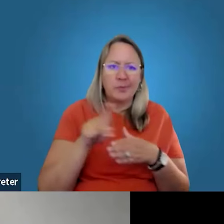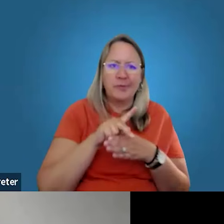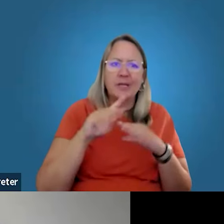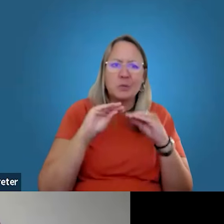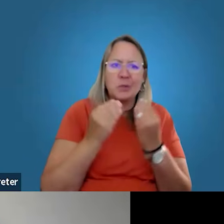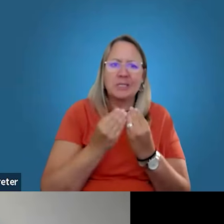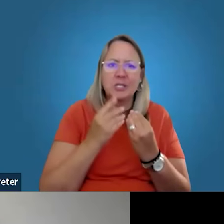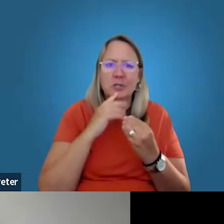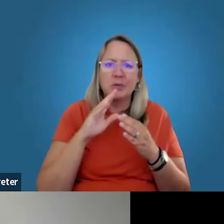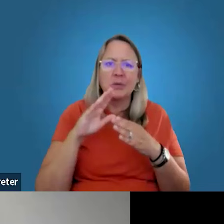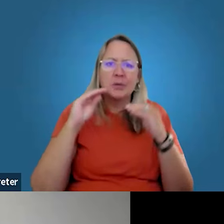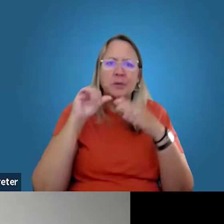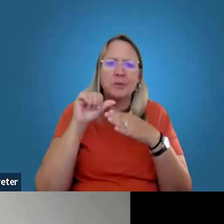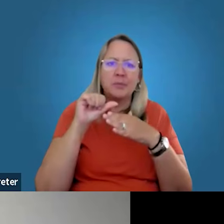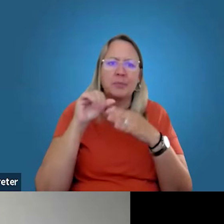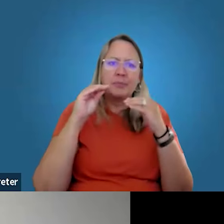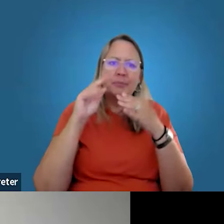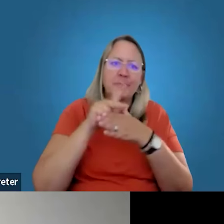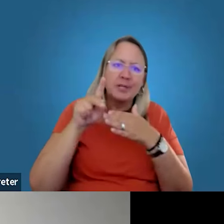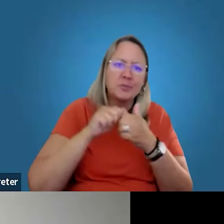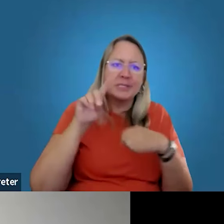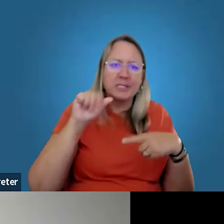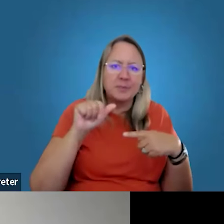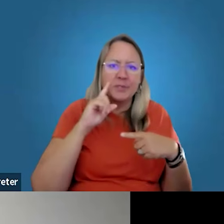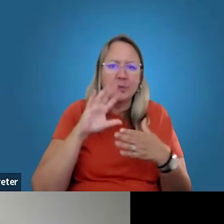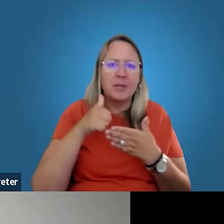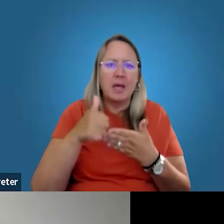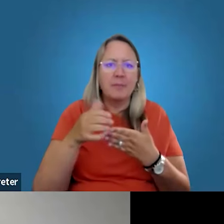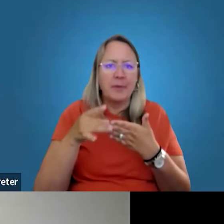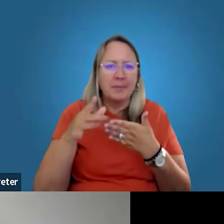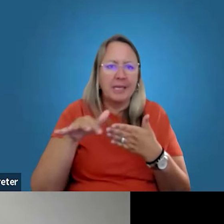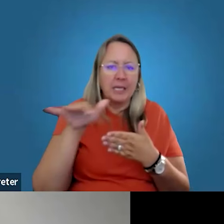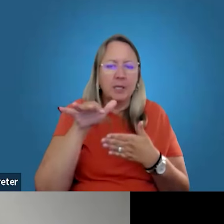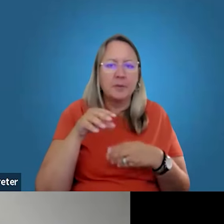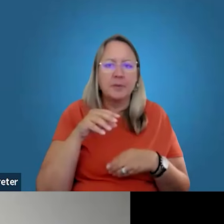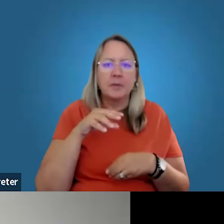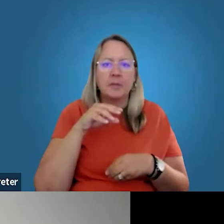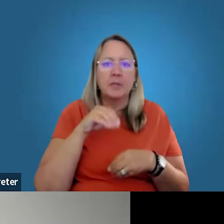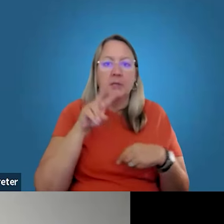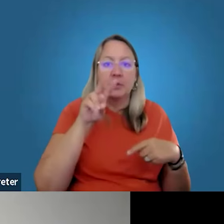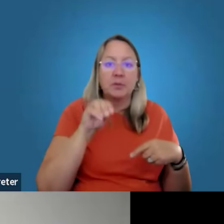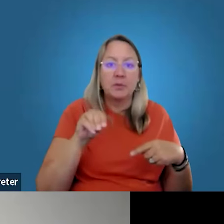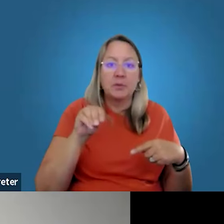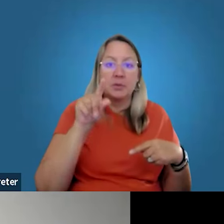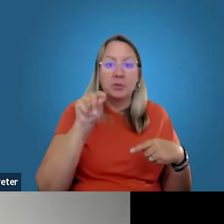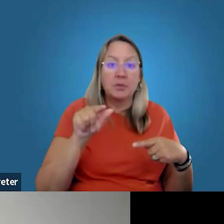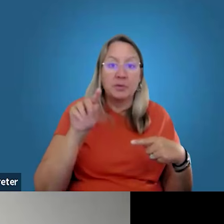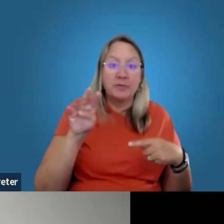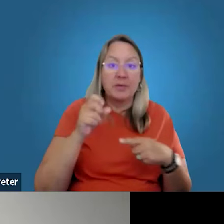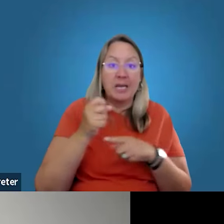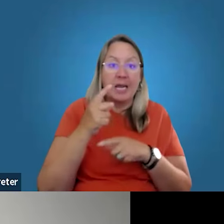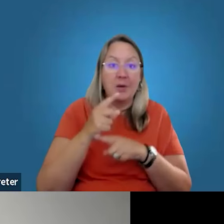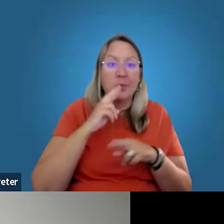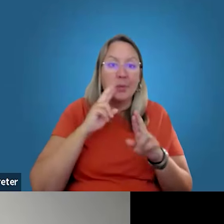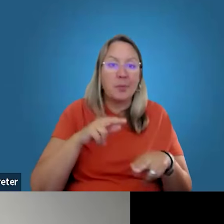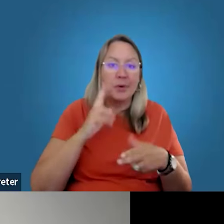for professionals with disabilities, and so we help them lead. And in our 2024 annual report, we